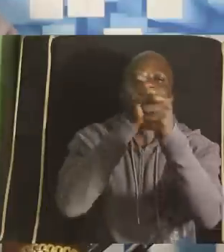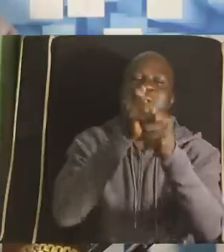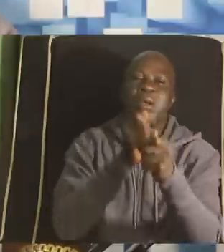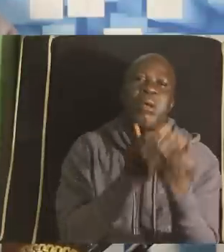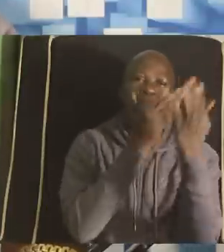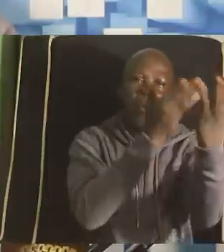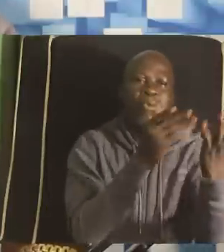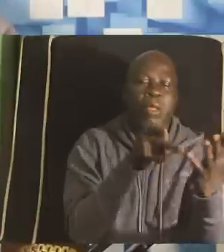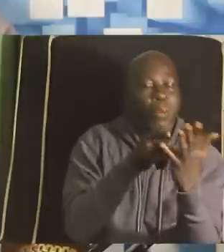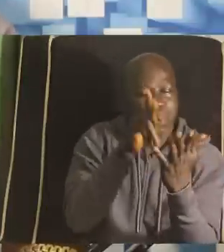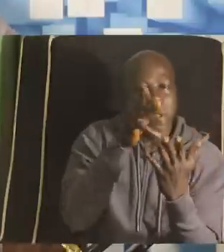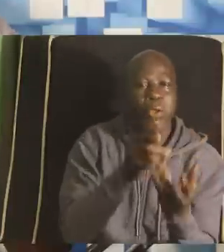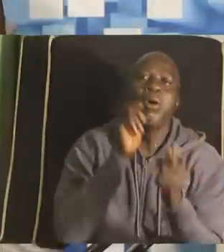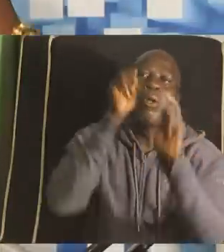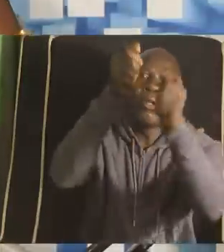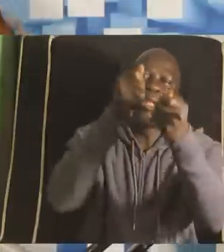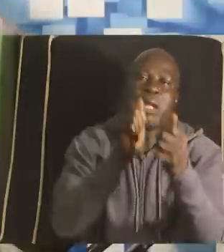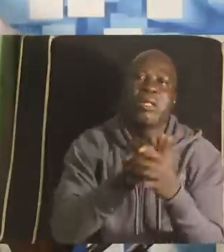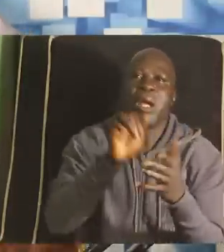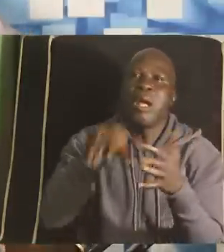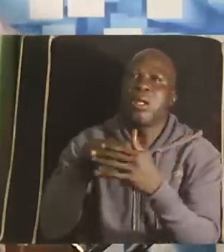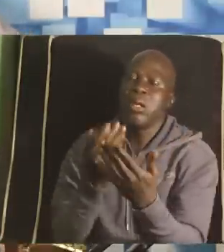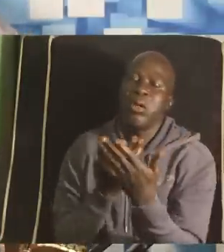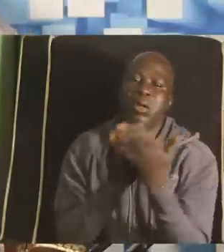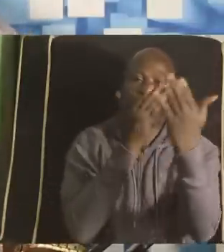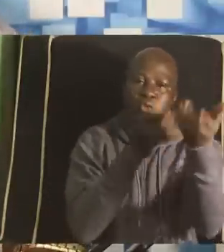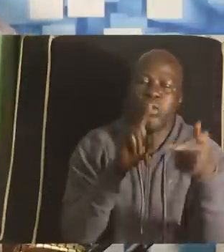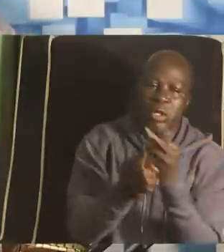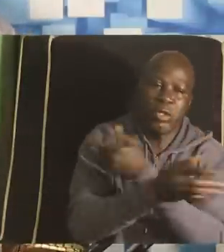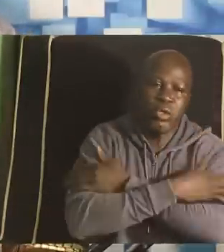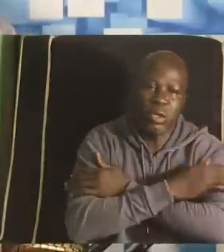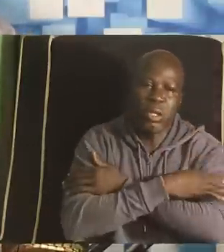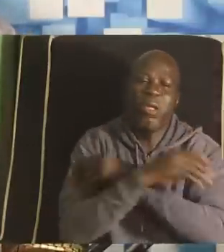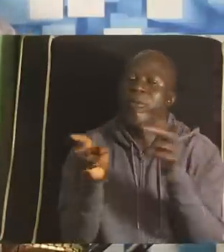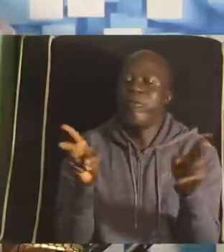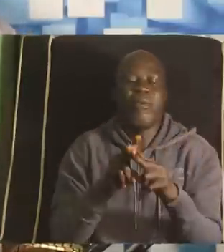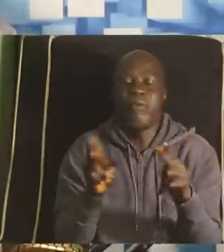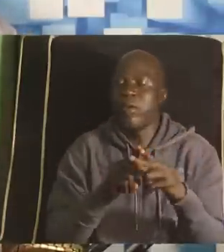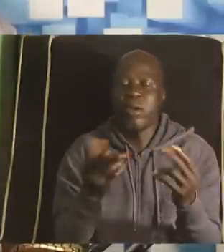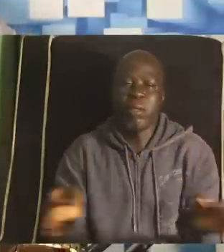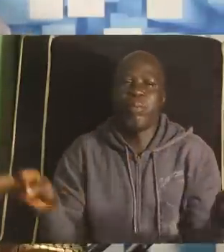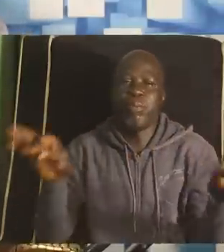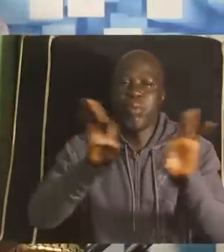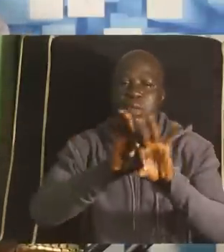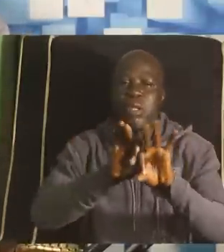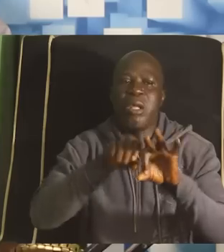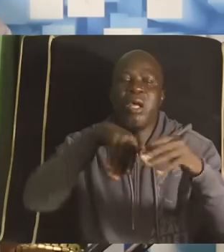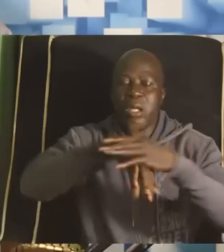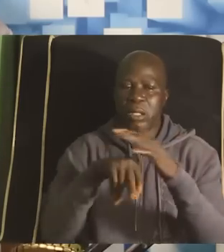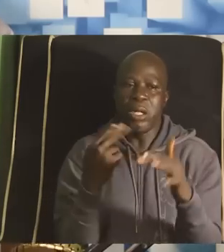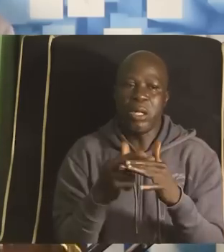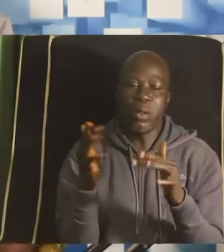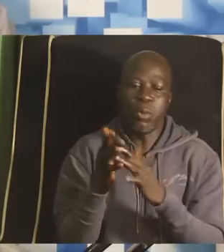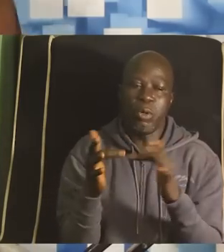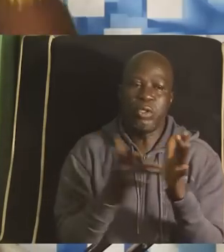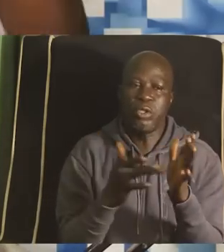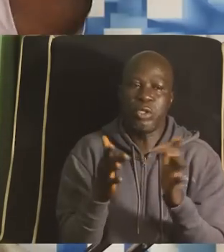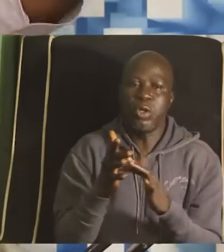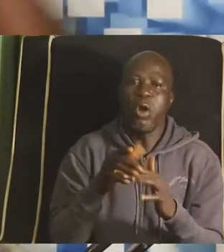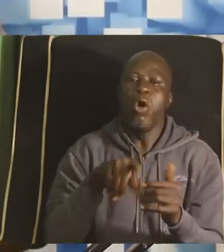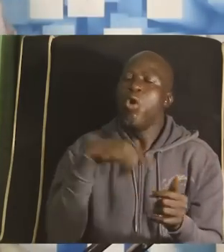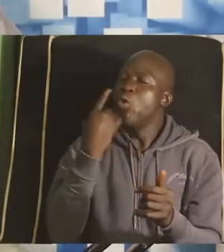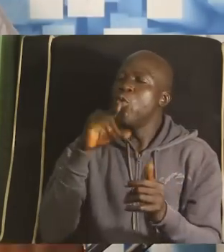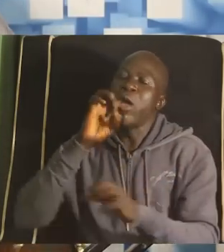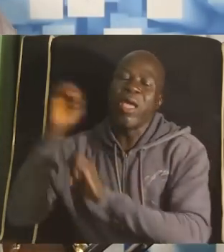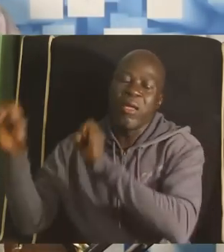wa re. Ati ore re. Ni o ni ojo isemi. O se pataki. It's very important. Ni abi ke la mo. Gbogbo awon to ba